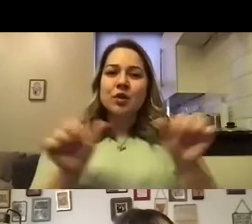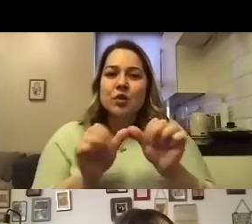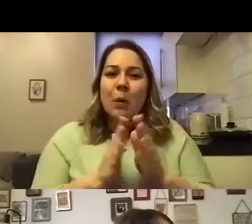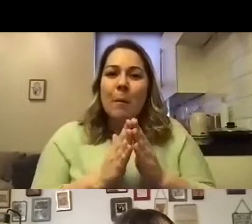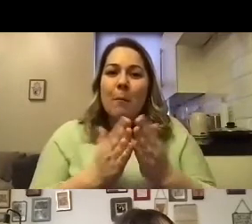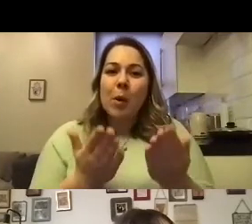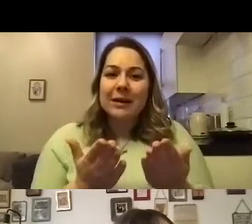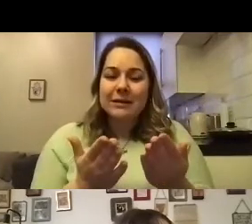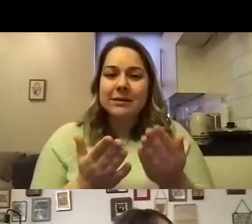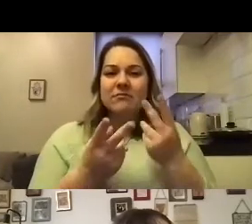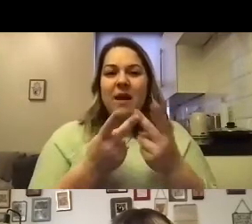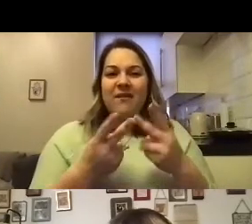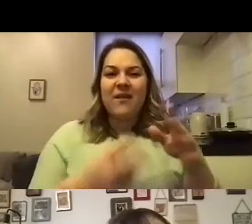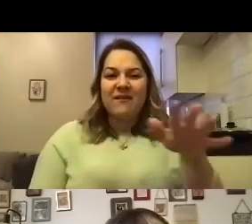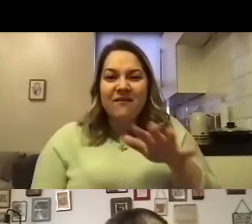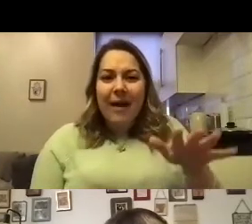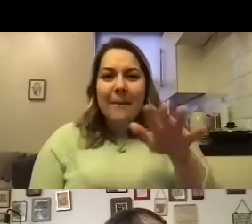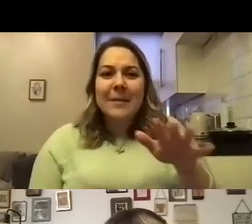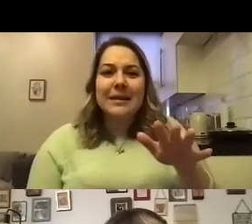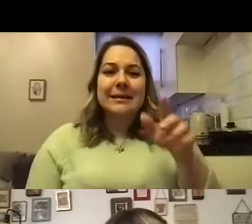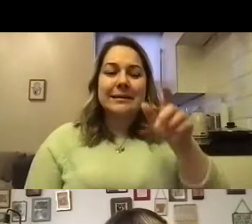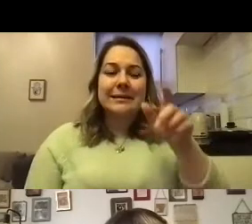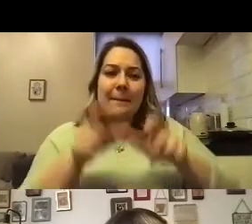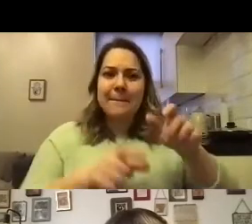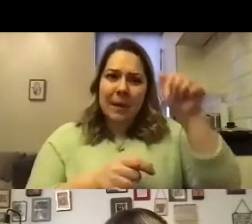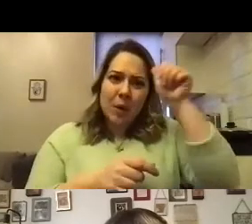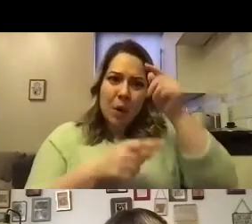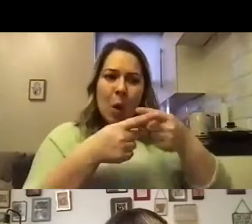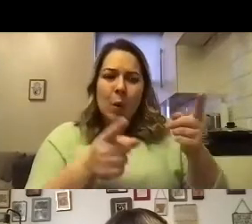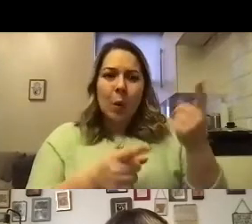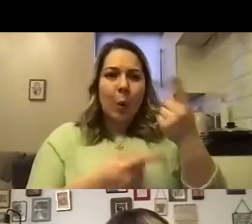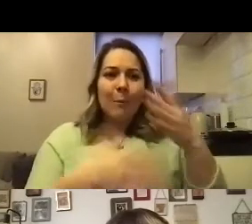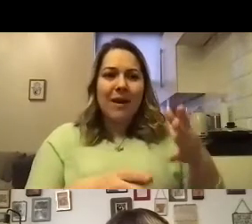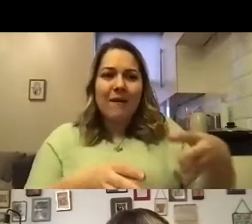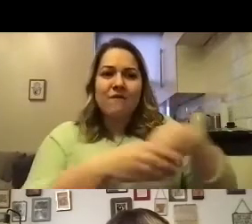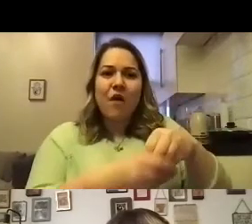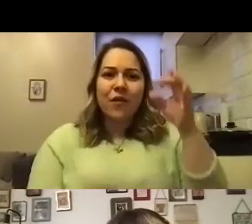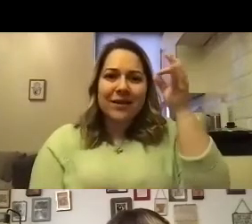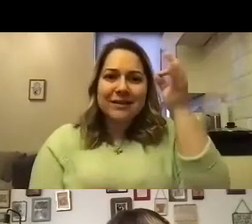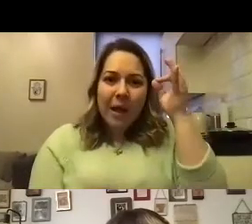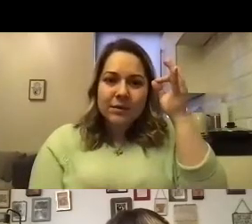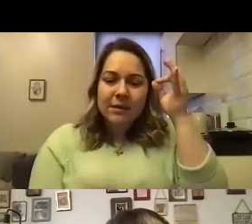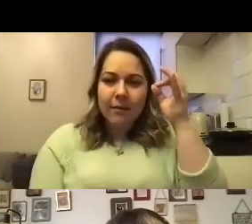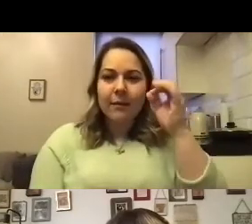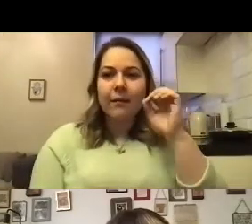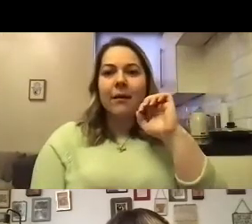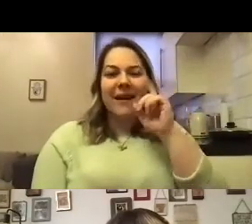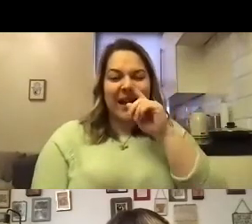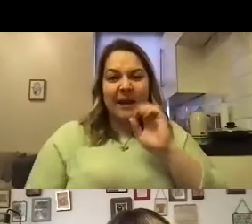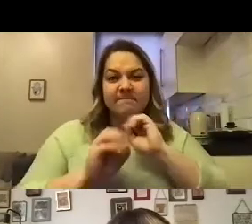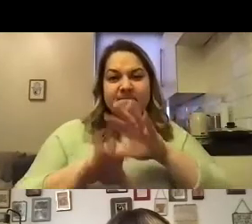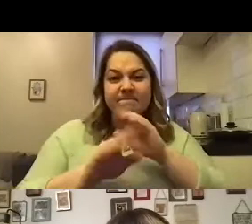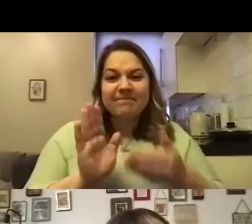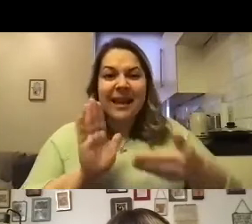family members or people, anyone who knows any of the council members, we'll be able to add a little bit of information